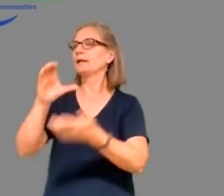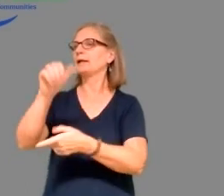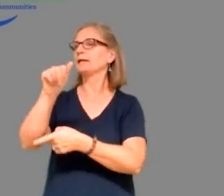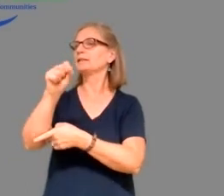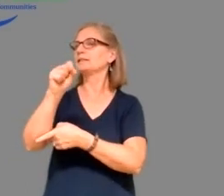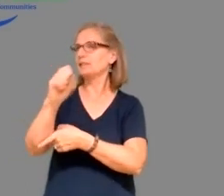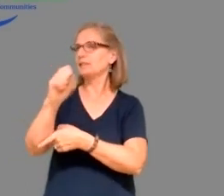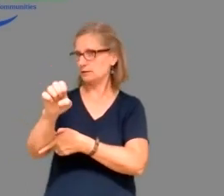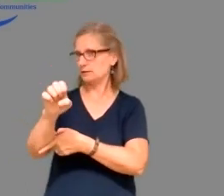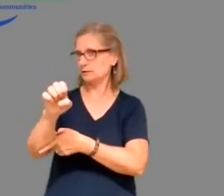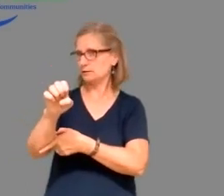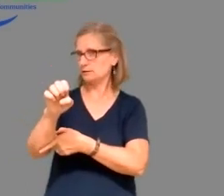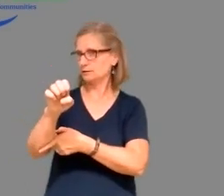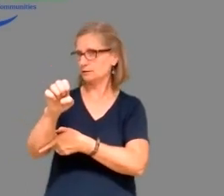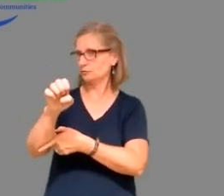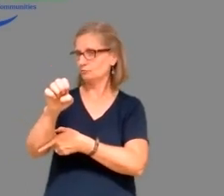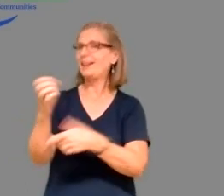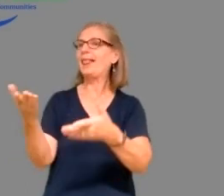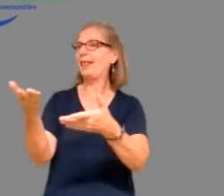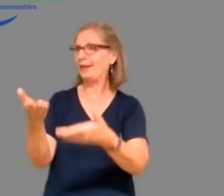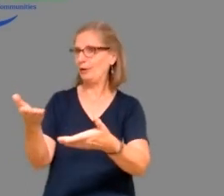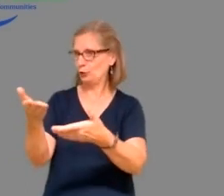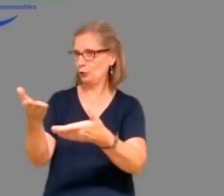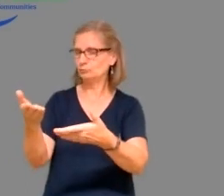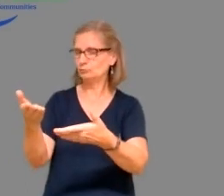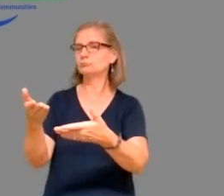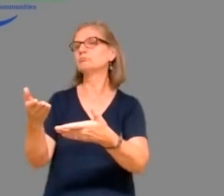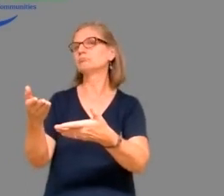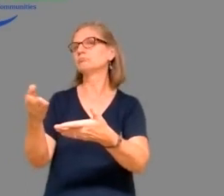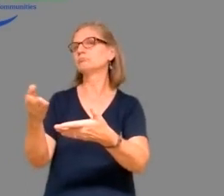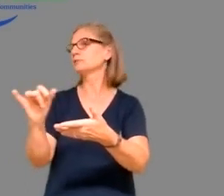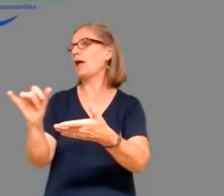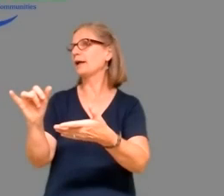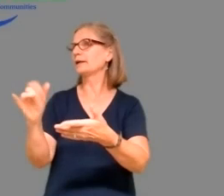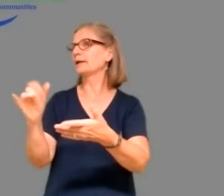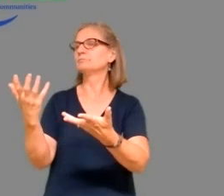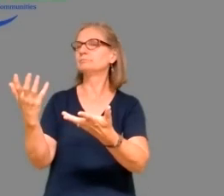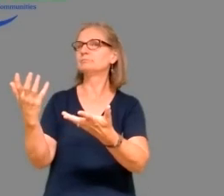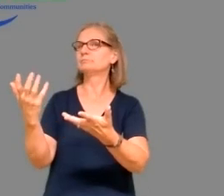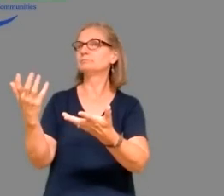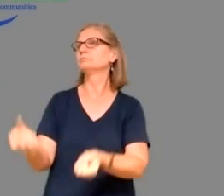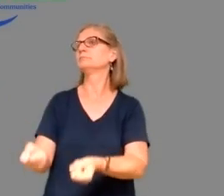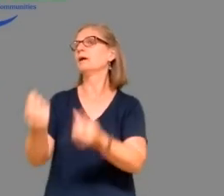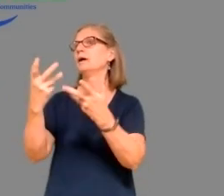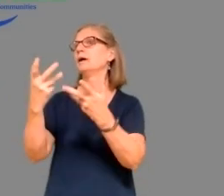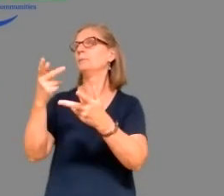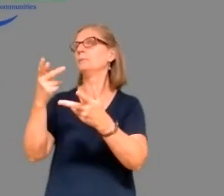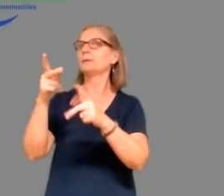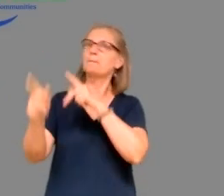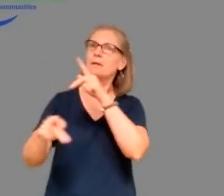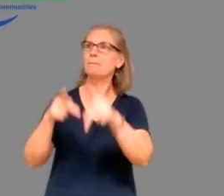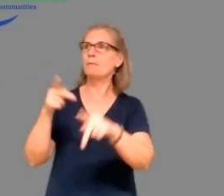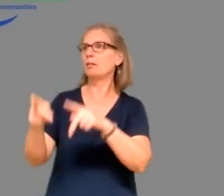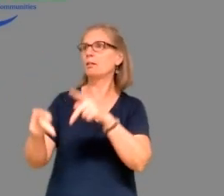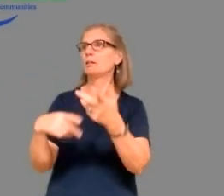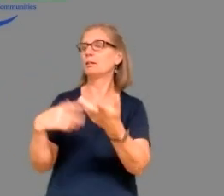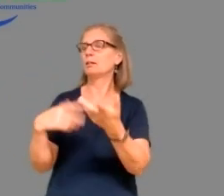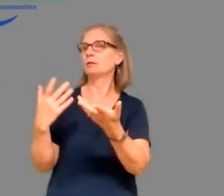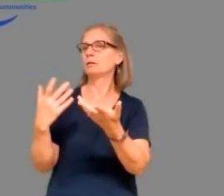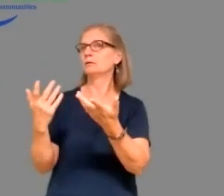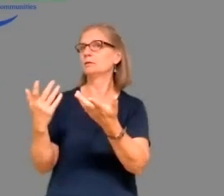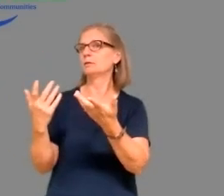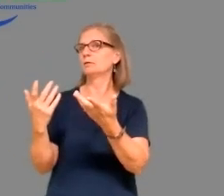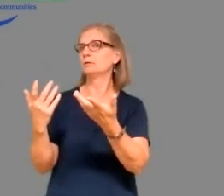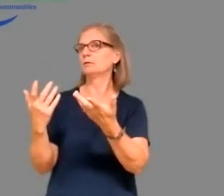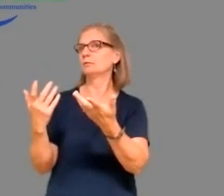cases where an individual, in this scenario, what it would mean is the number of cases that an individual